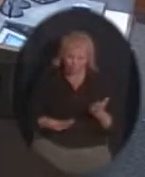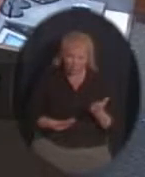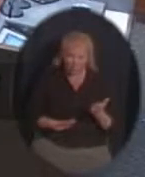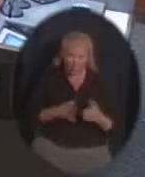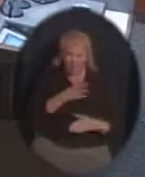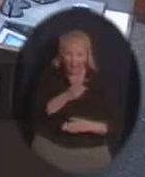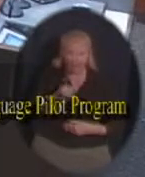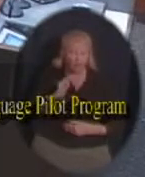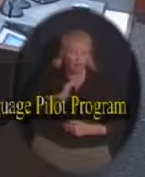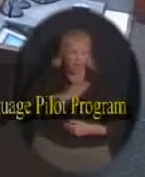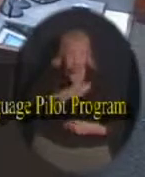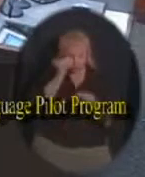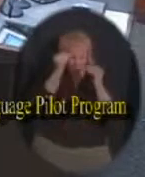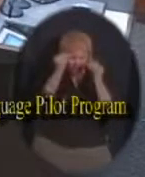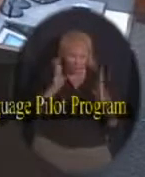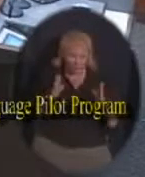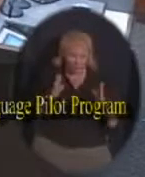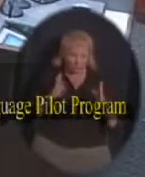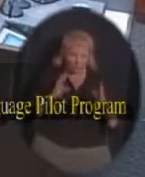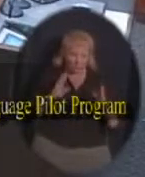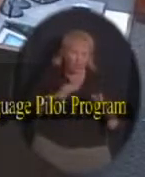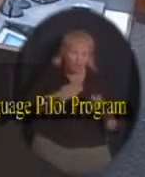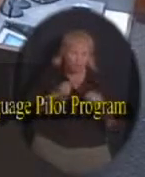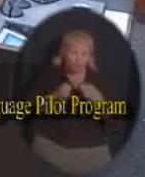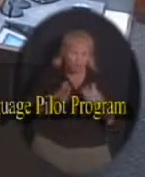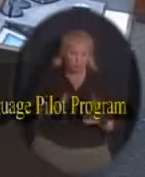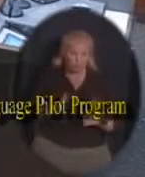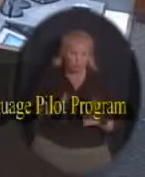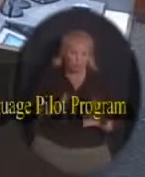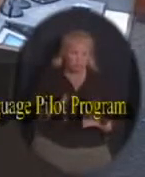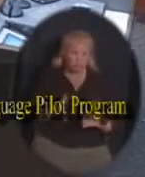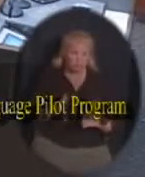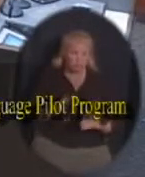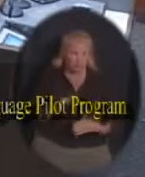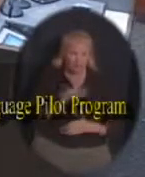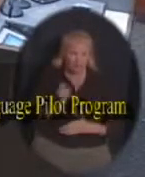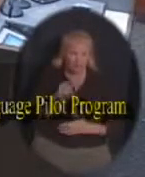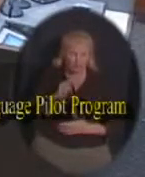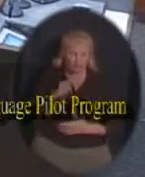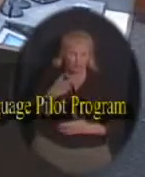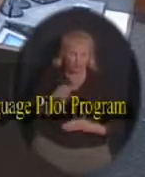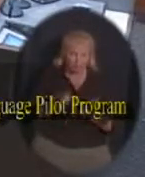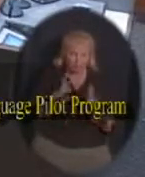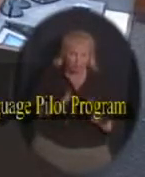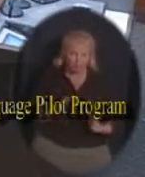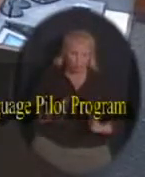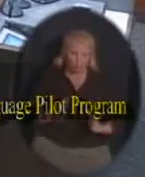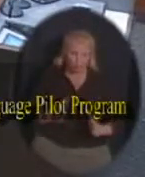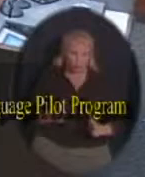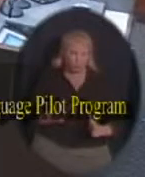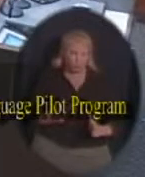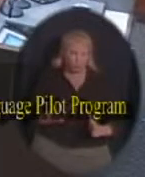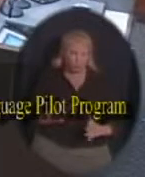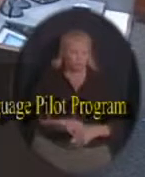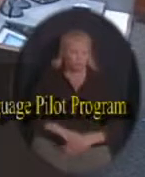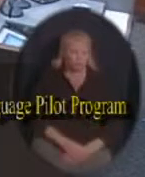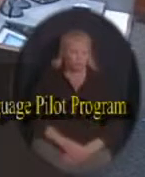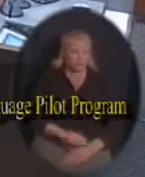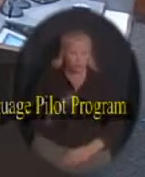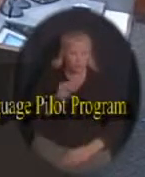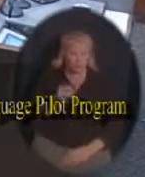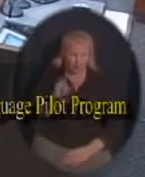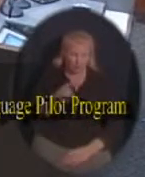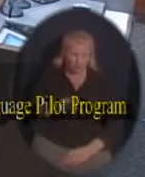and our teachers, our administrators, and our taxpayers. So I have to put